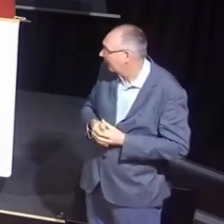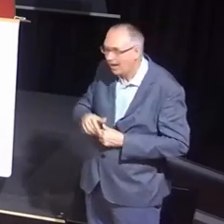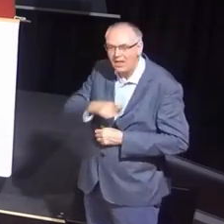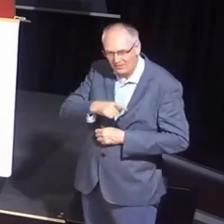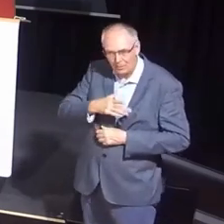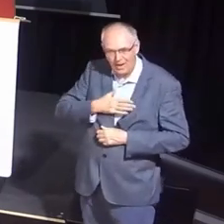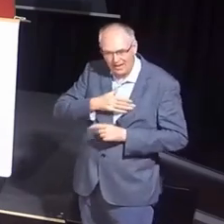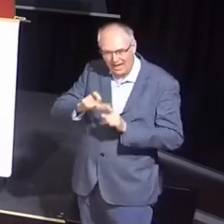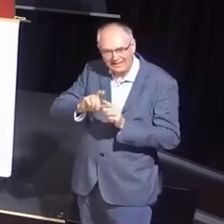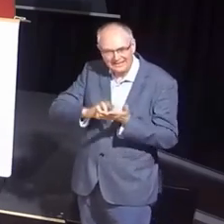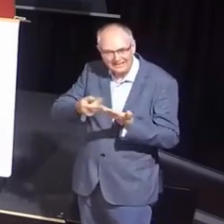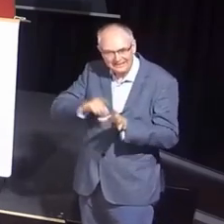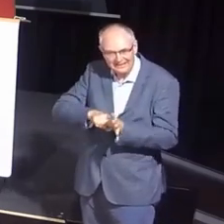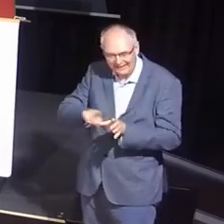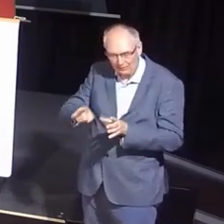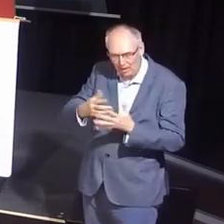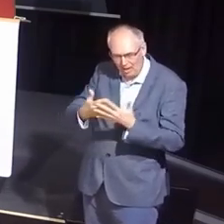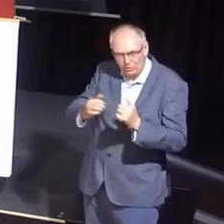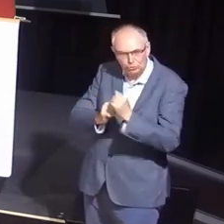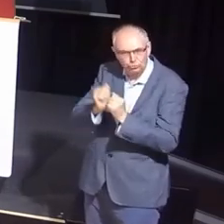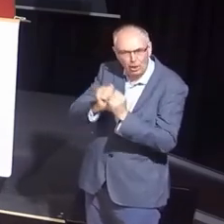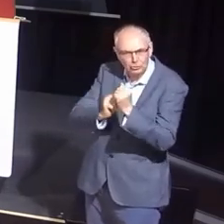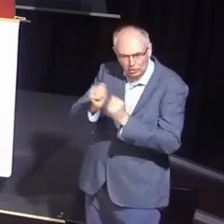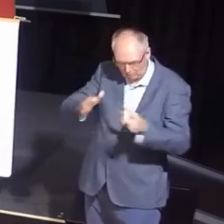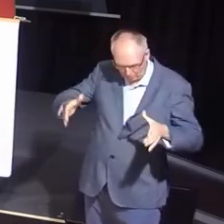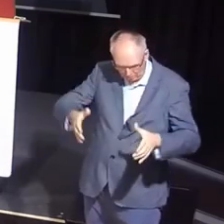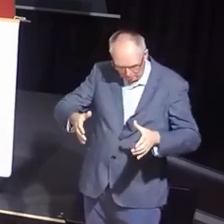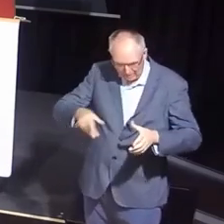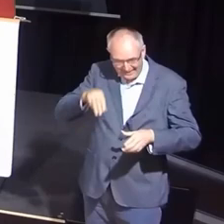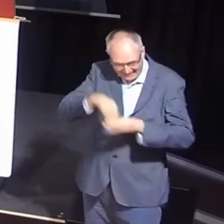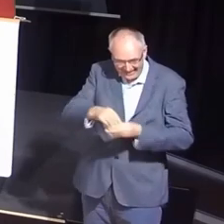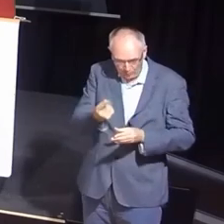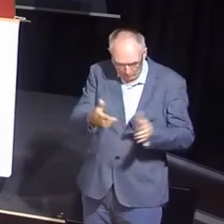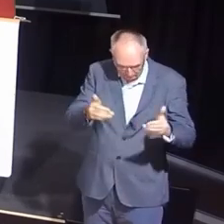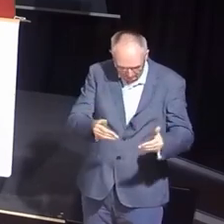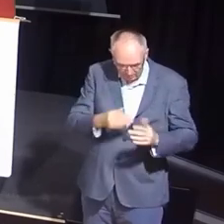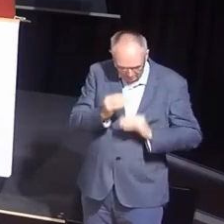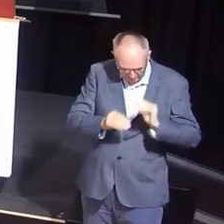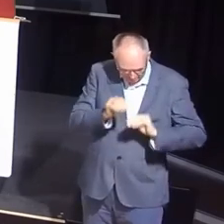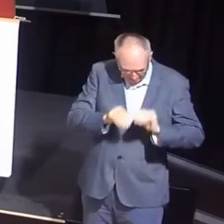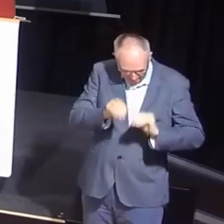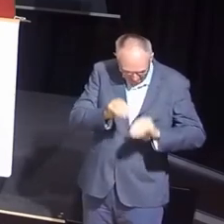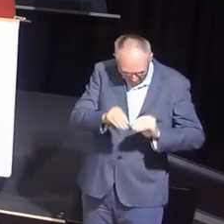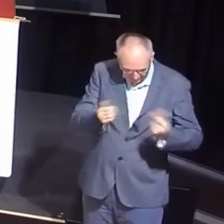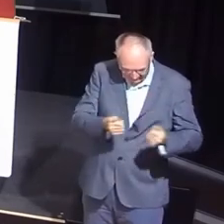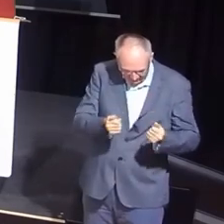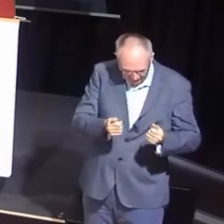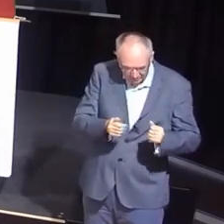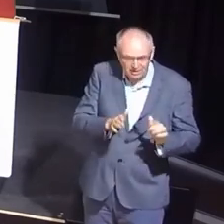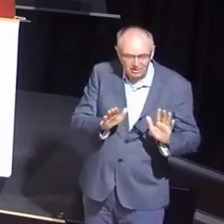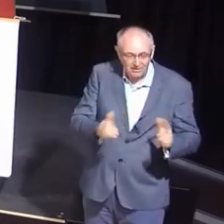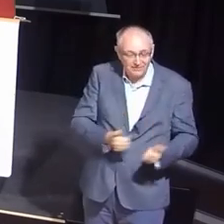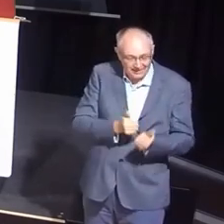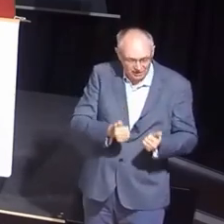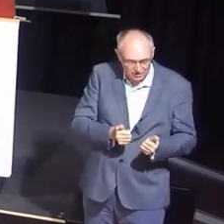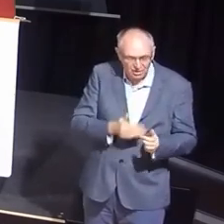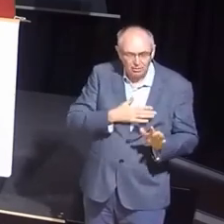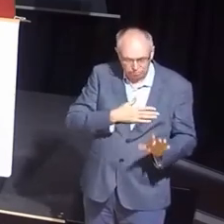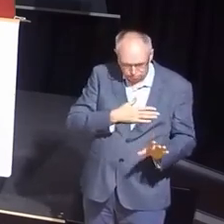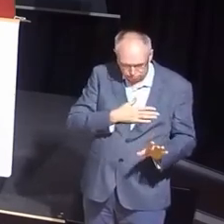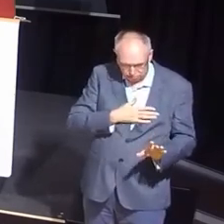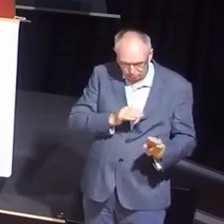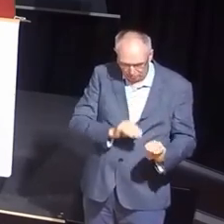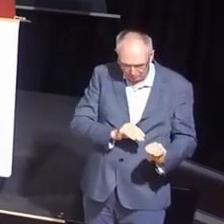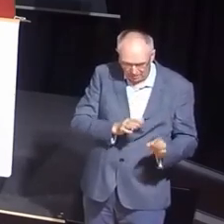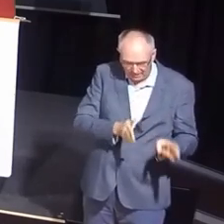things are structured within a bubble, and you do that bubble, and then you can breathe for a bit, and then do another bubble. Yeah.